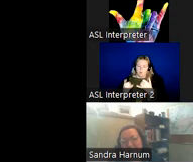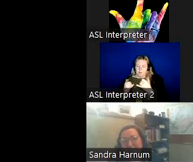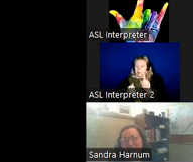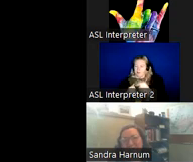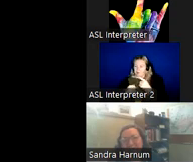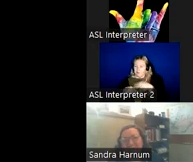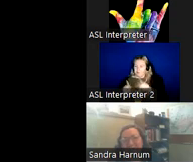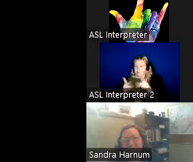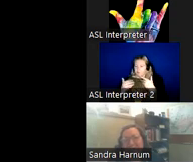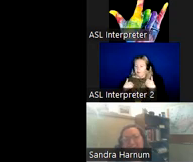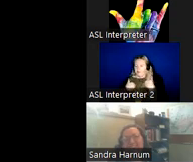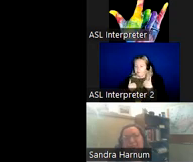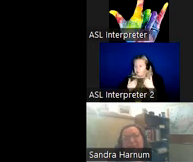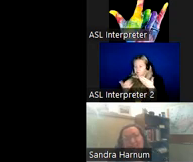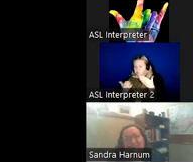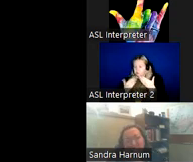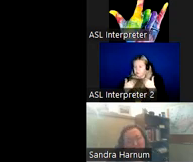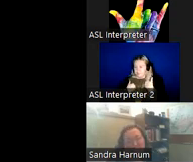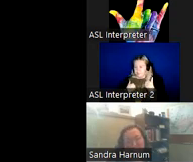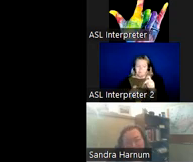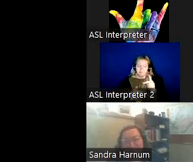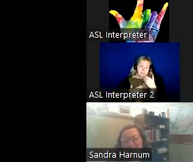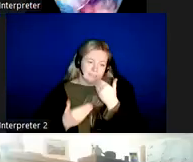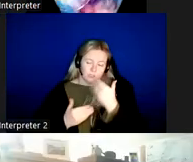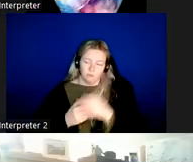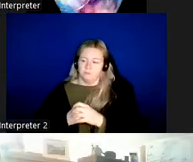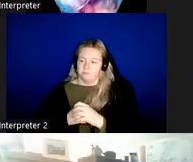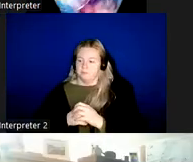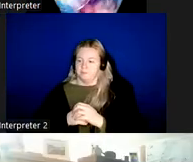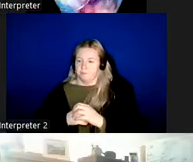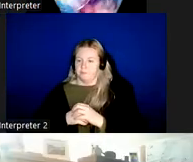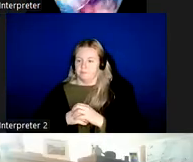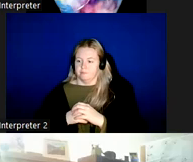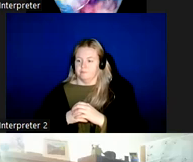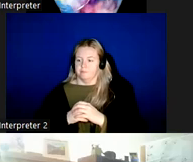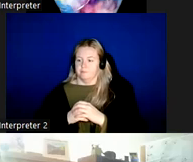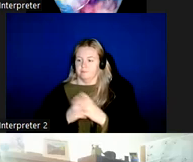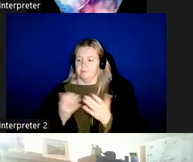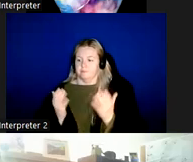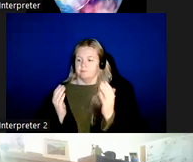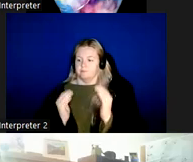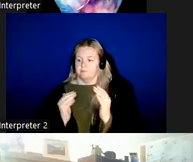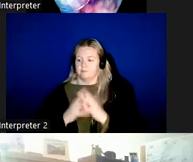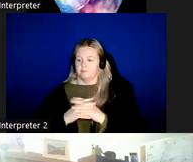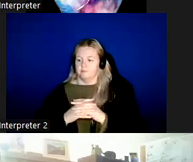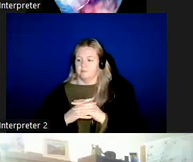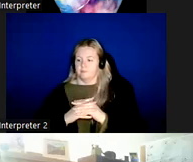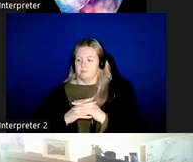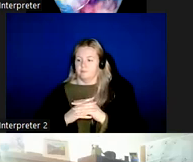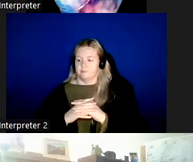animals. Yeah. Thank you so much, Sandra. Our pets. Oh, you're welcome. That's it, Catherine. We're all about puppies and kittens,